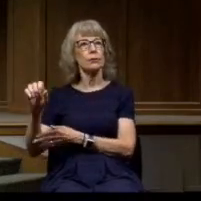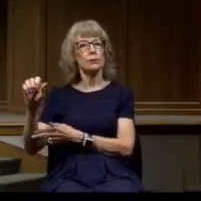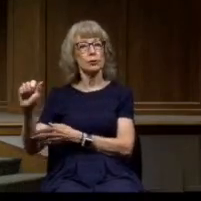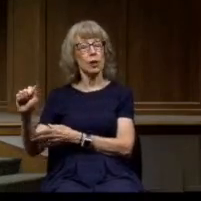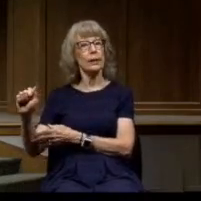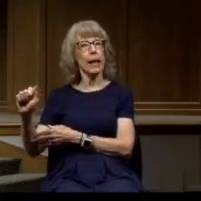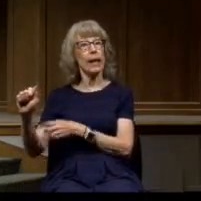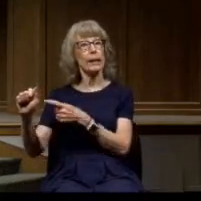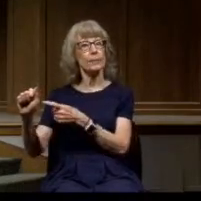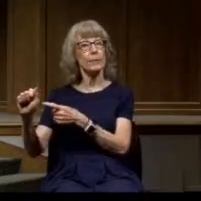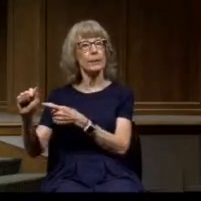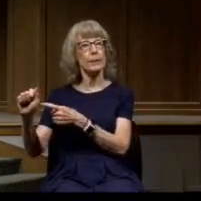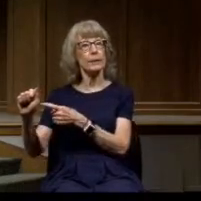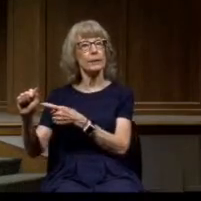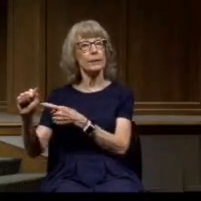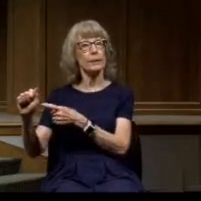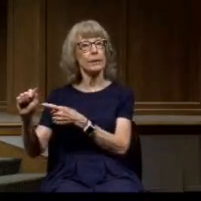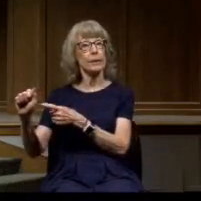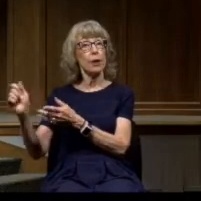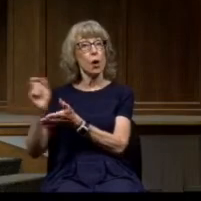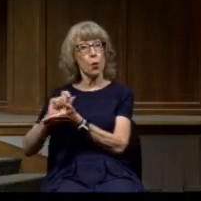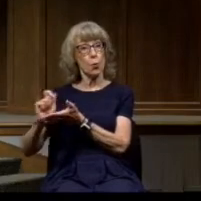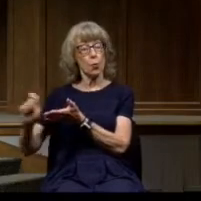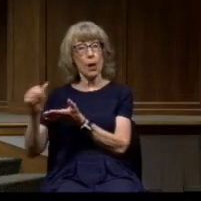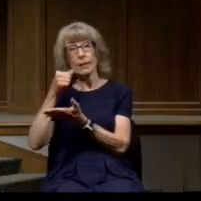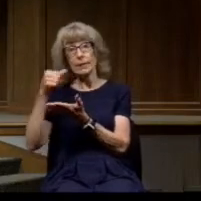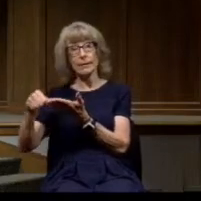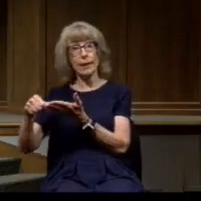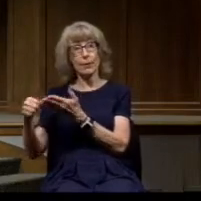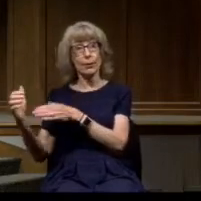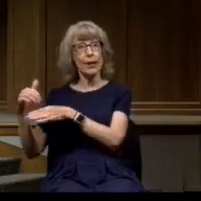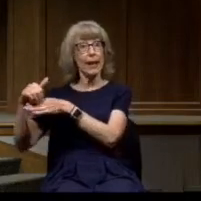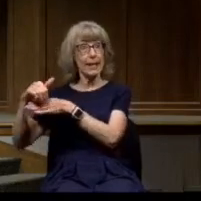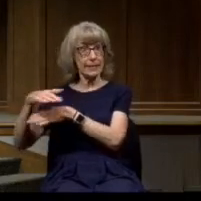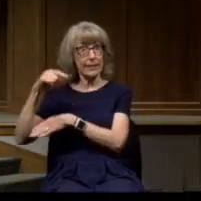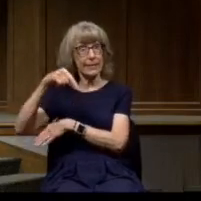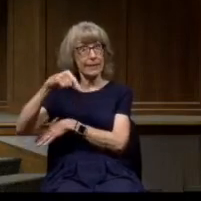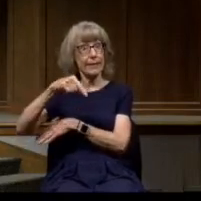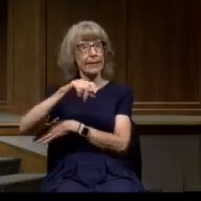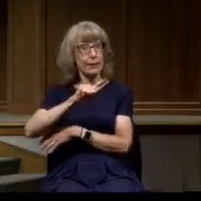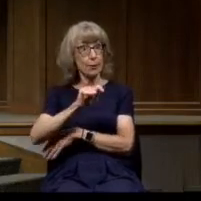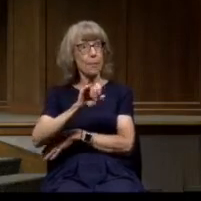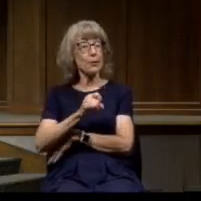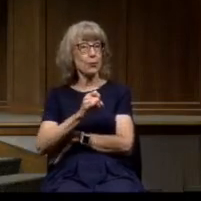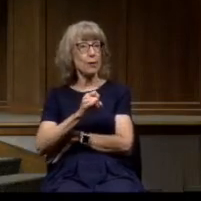I don't think we should die before we explain ourselves to one another.